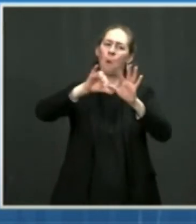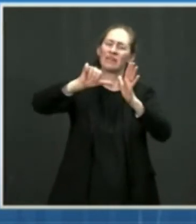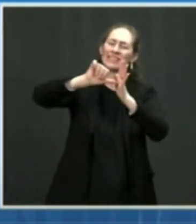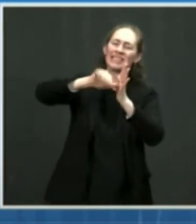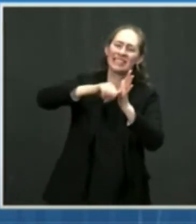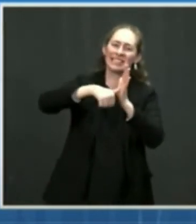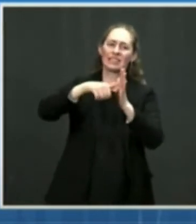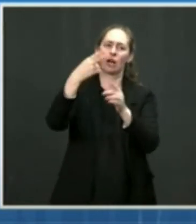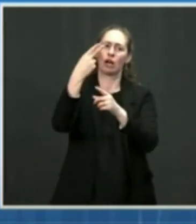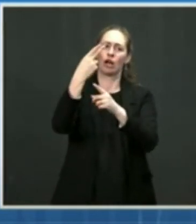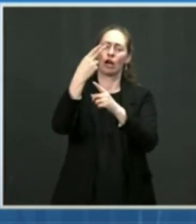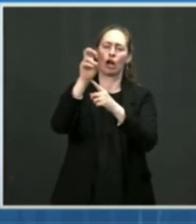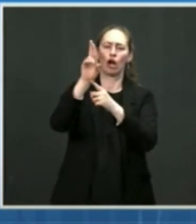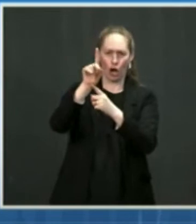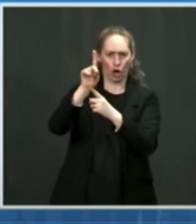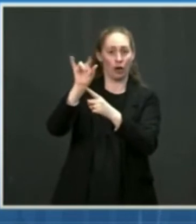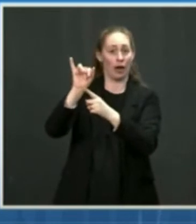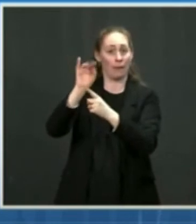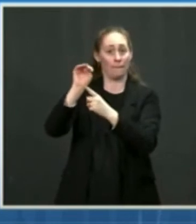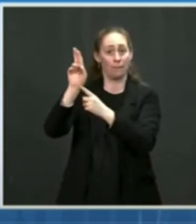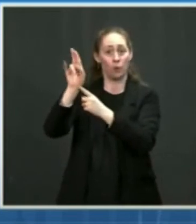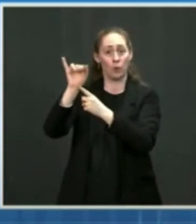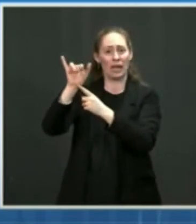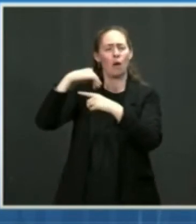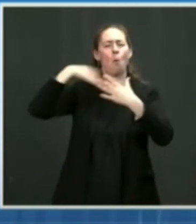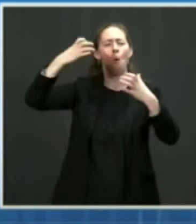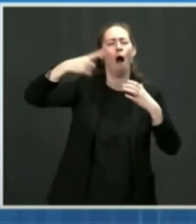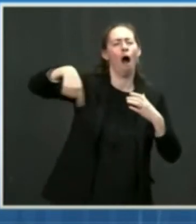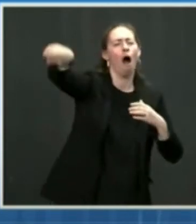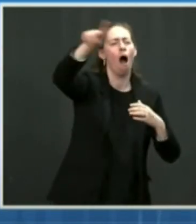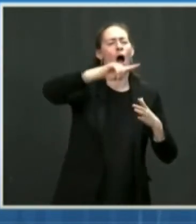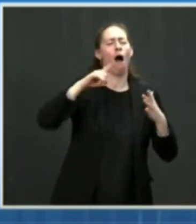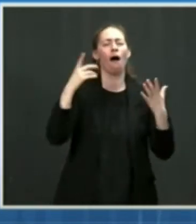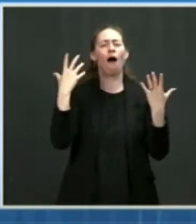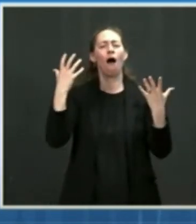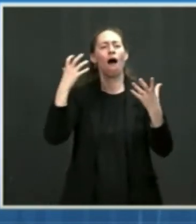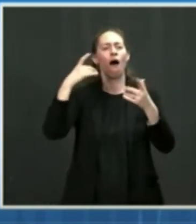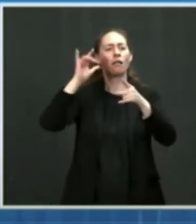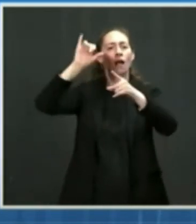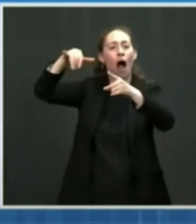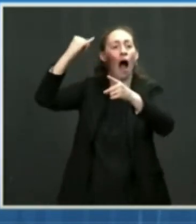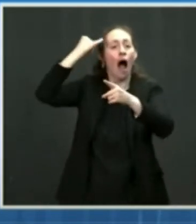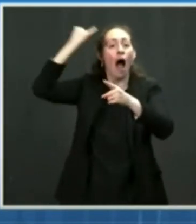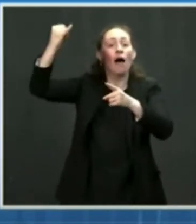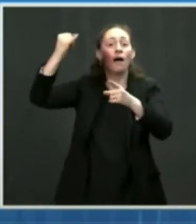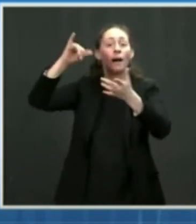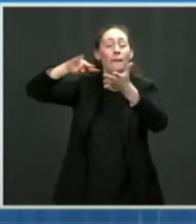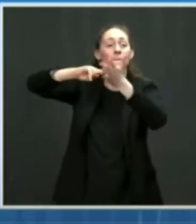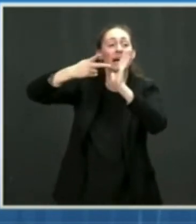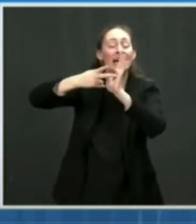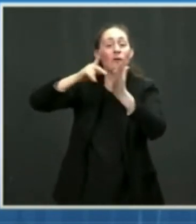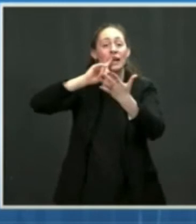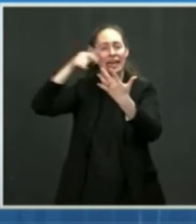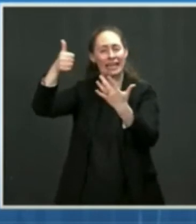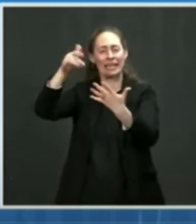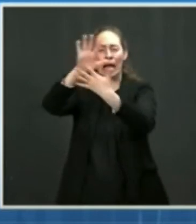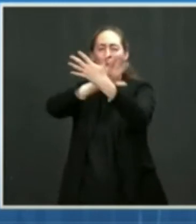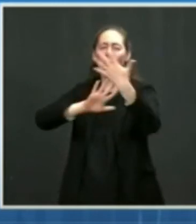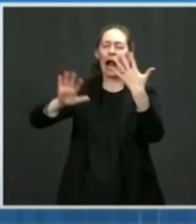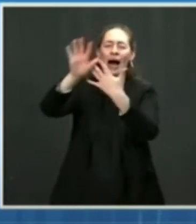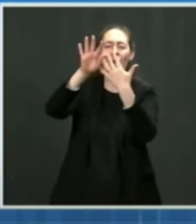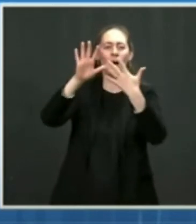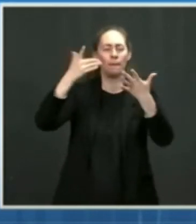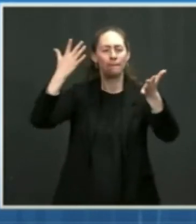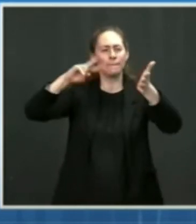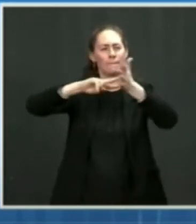this concept of referring to something that it is very elusive in its definition, because we don't know